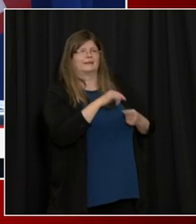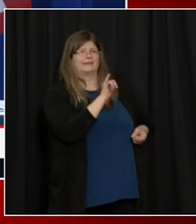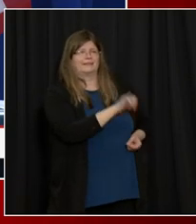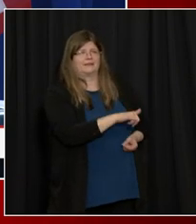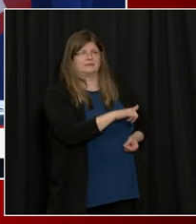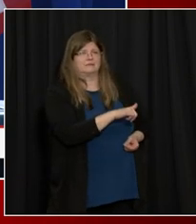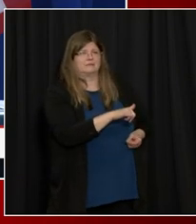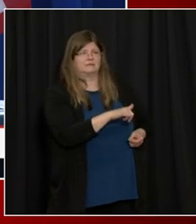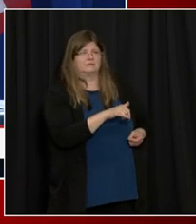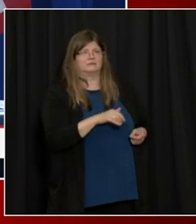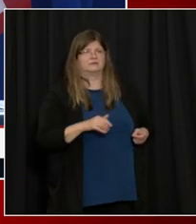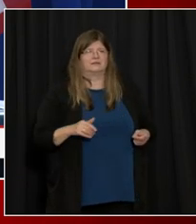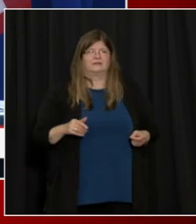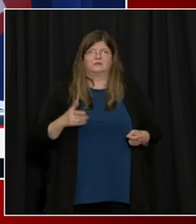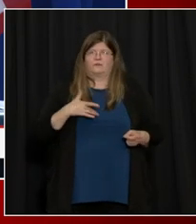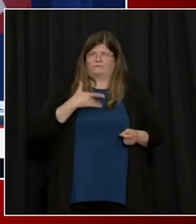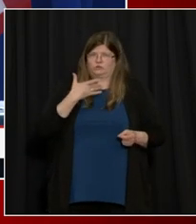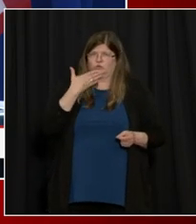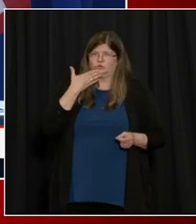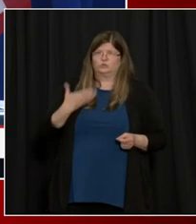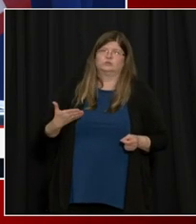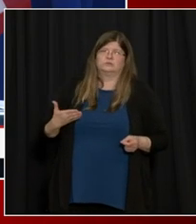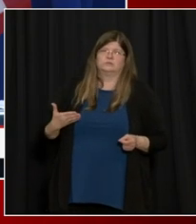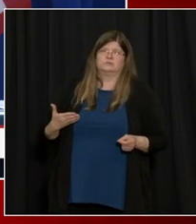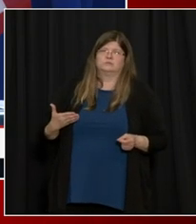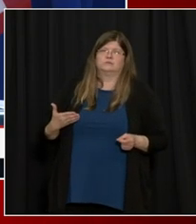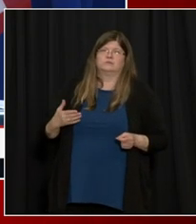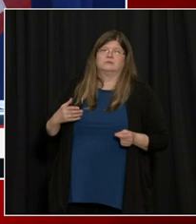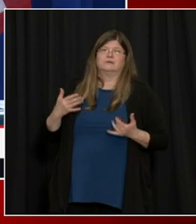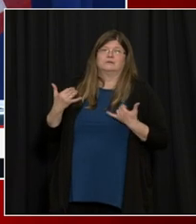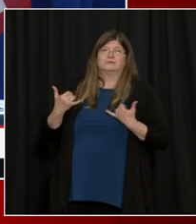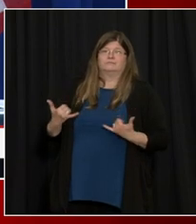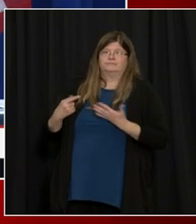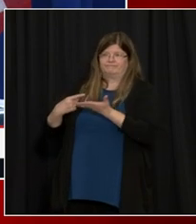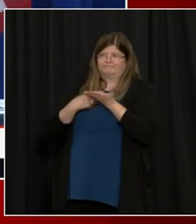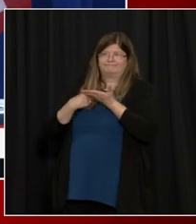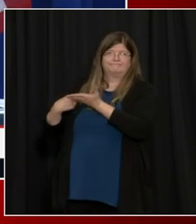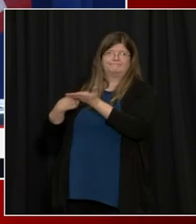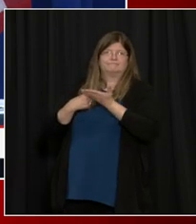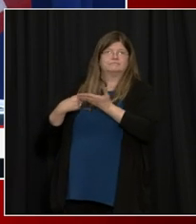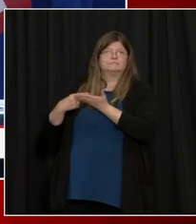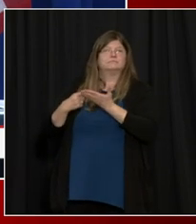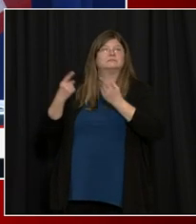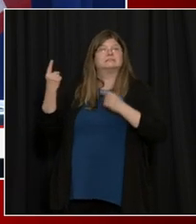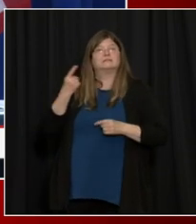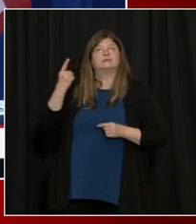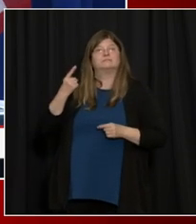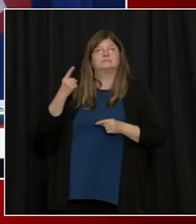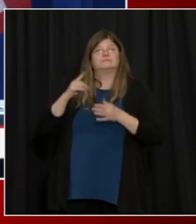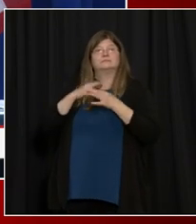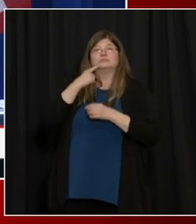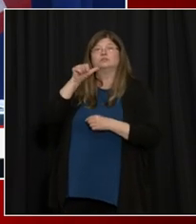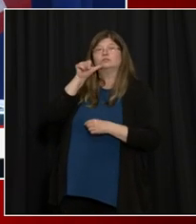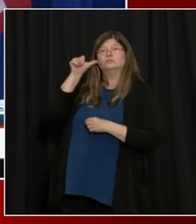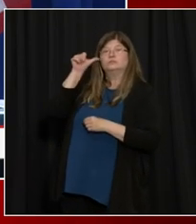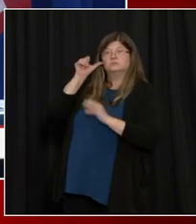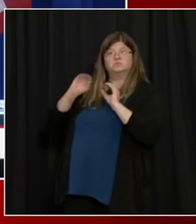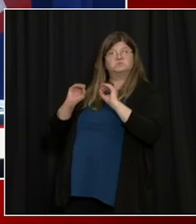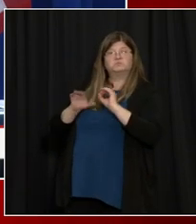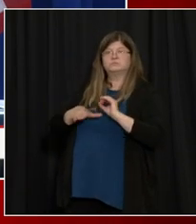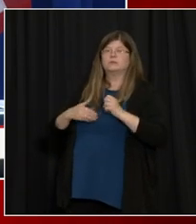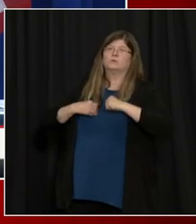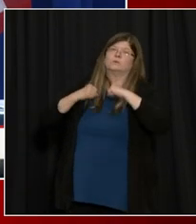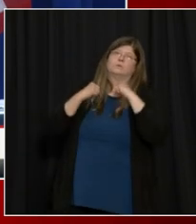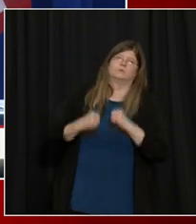think when I heard it on my call this morning, I said amen to myself, or I may have said it out loud. But I also